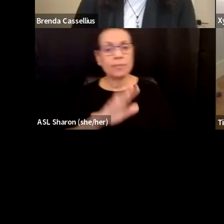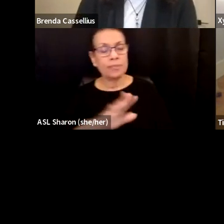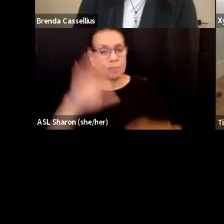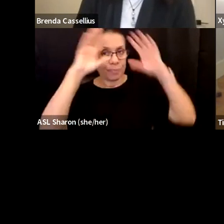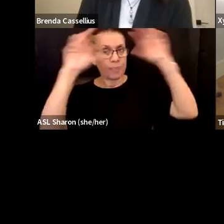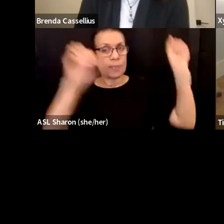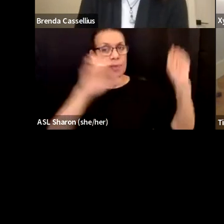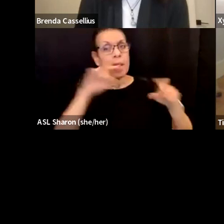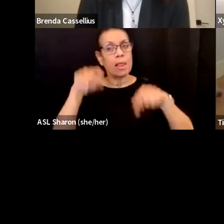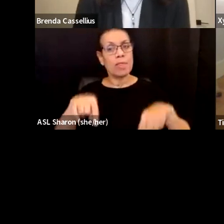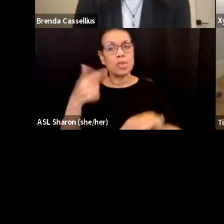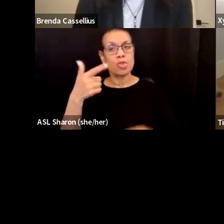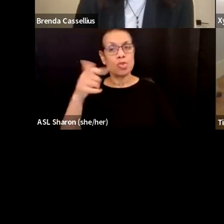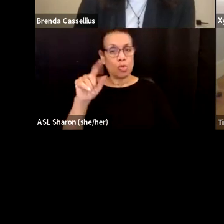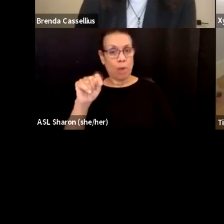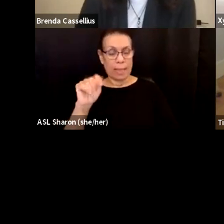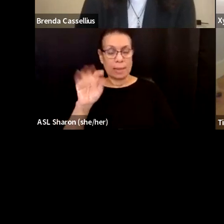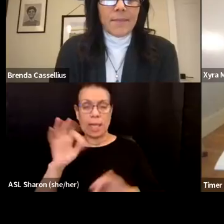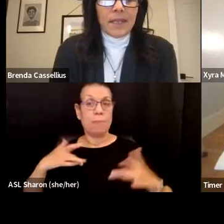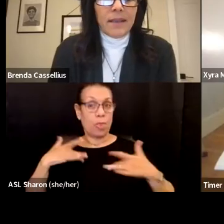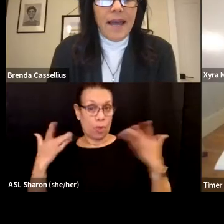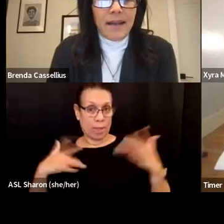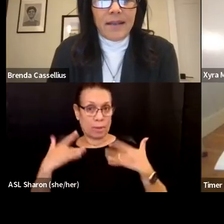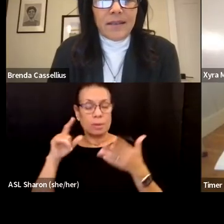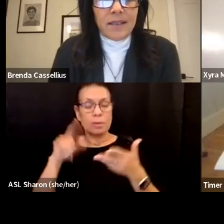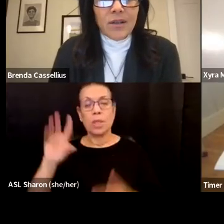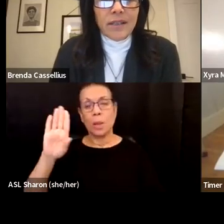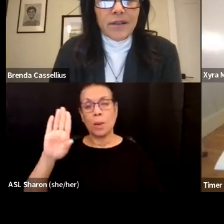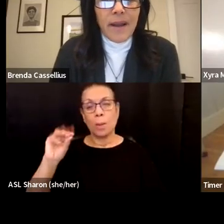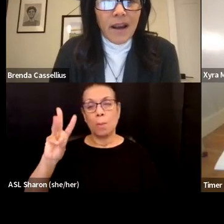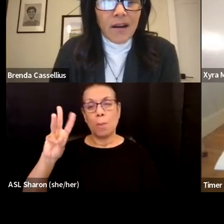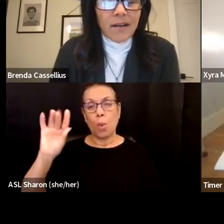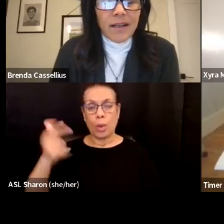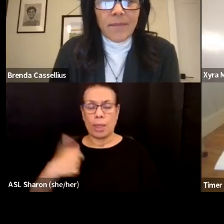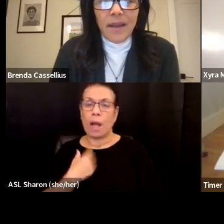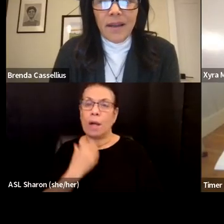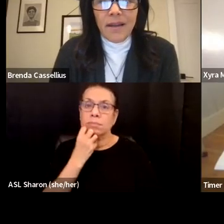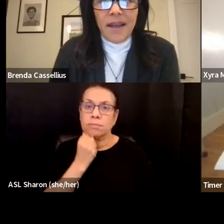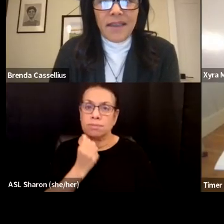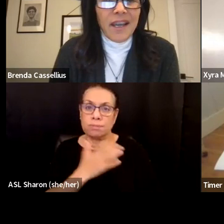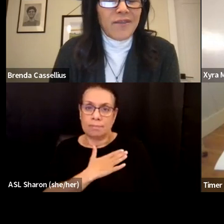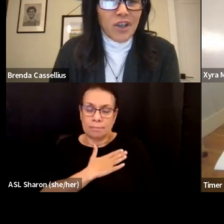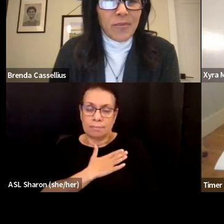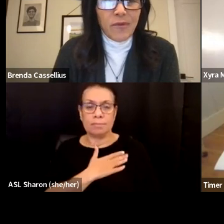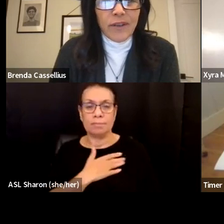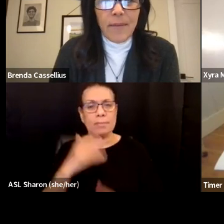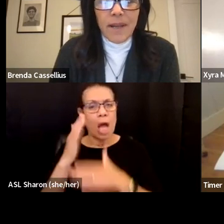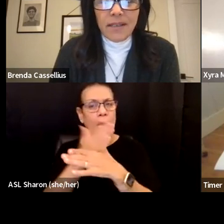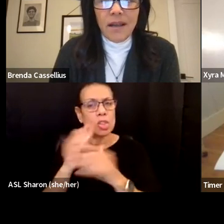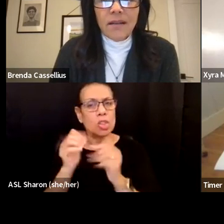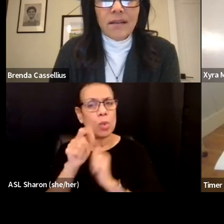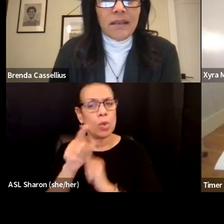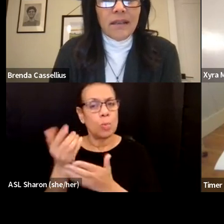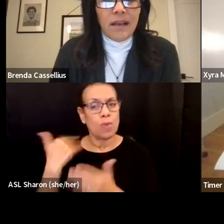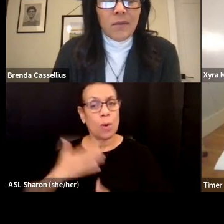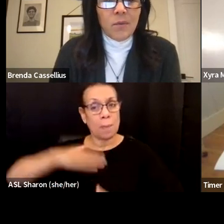about this grant mr tron this is something that is near and dear to my heart i think i've shared before that my